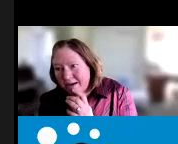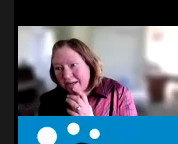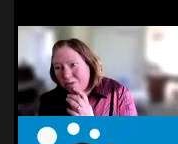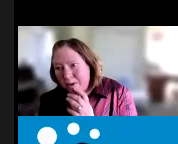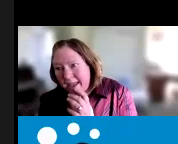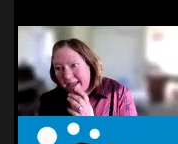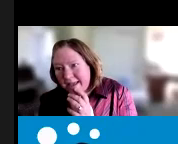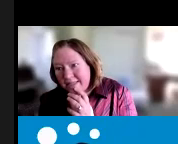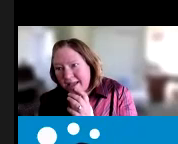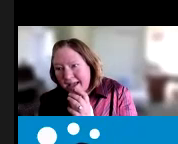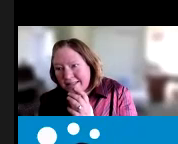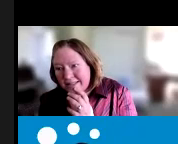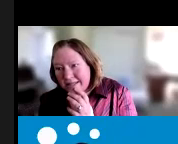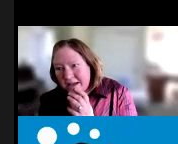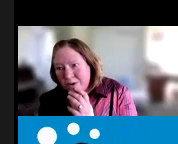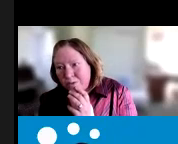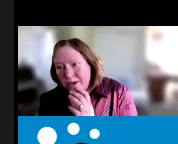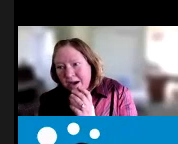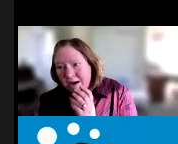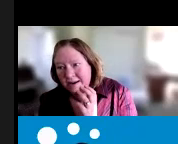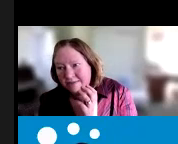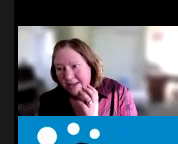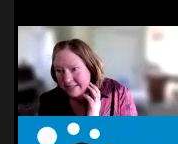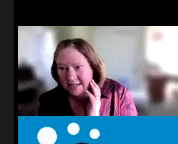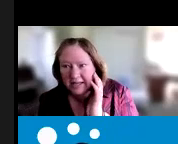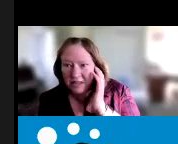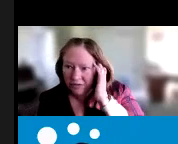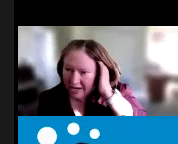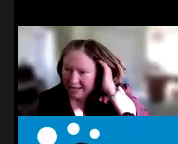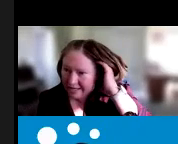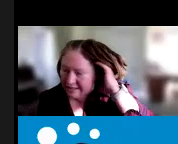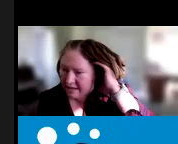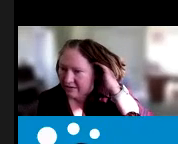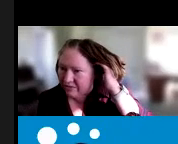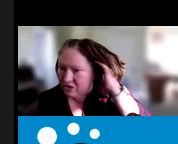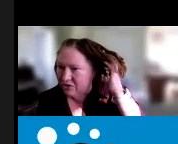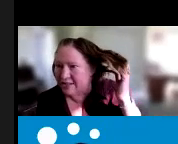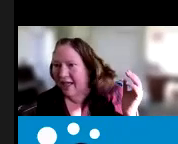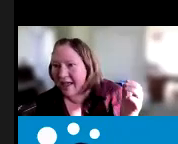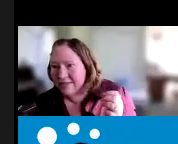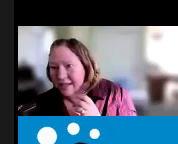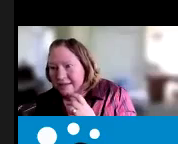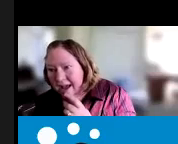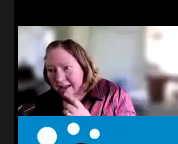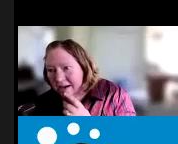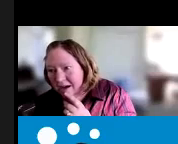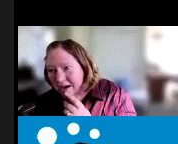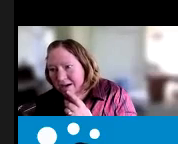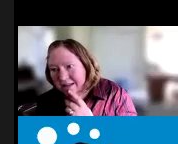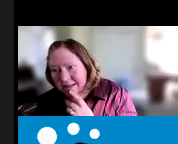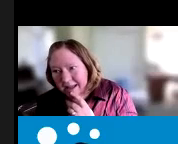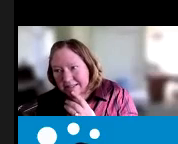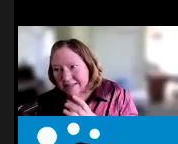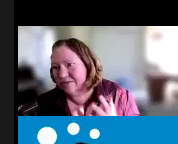this model in a way that we are investing in the front end of children's lives and not on